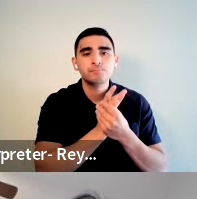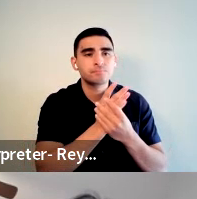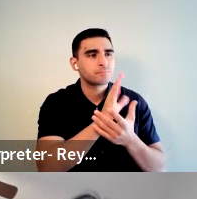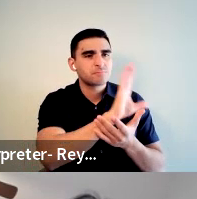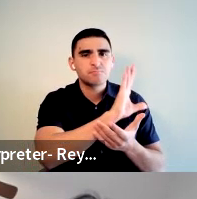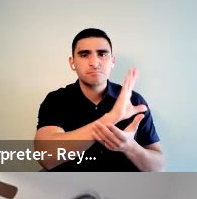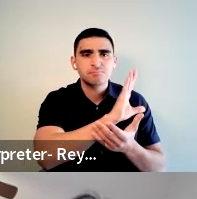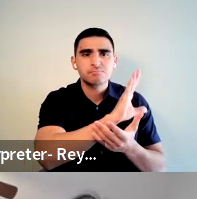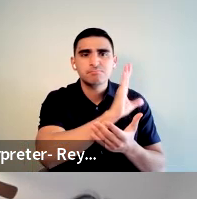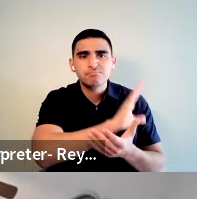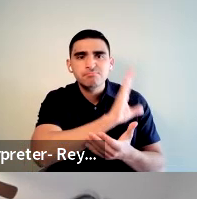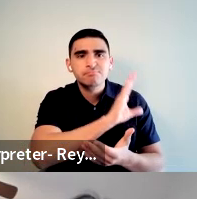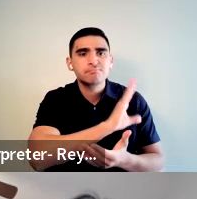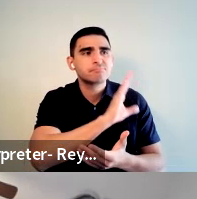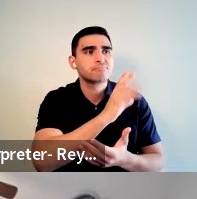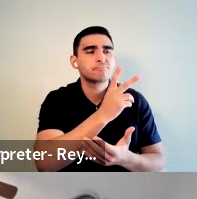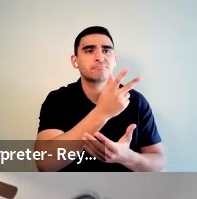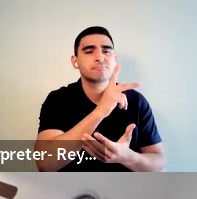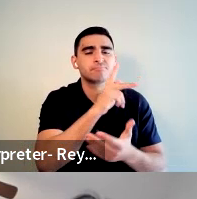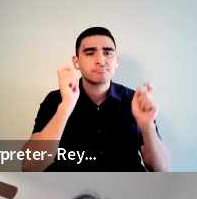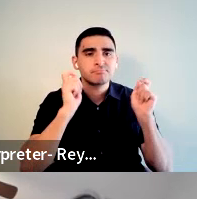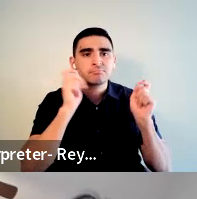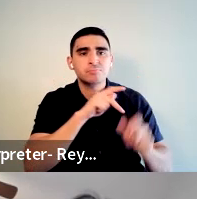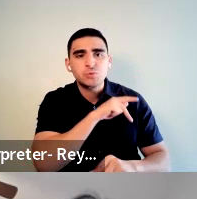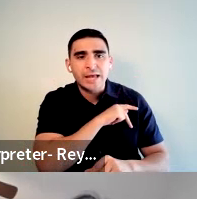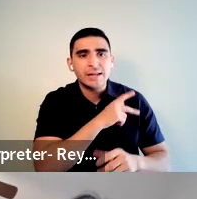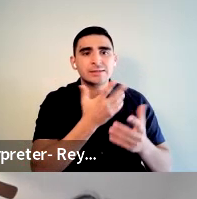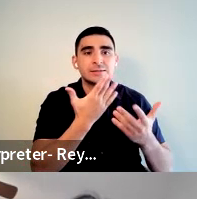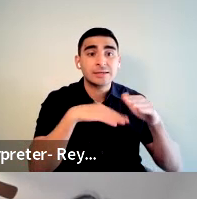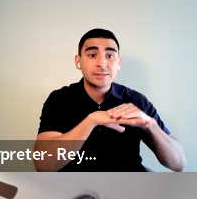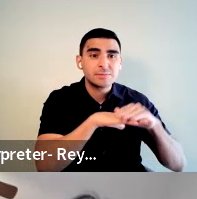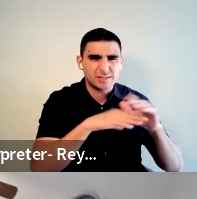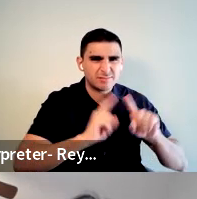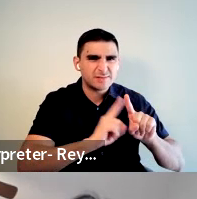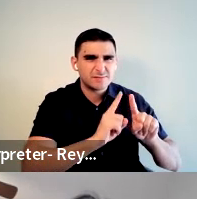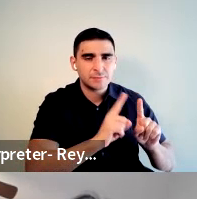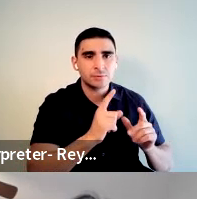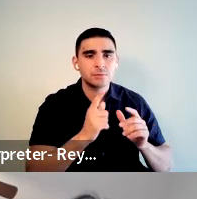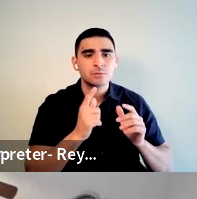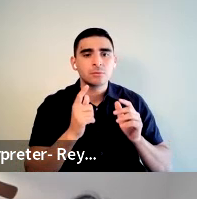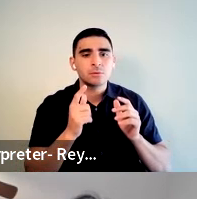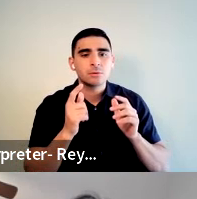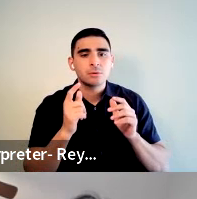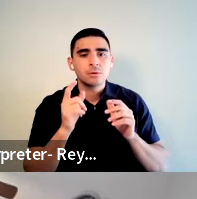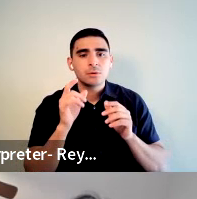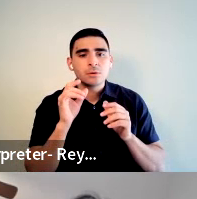personalities and accessibilities. So yes, that would be a part of all